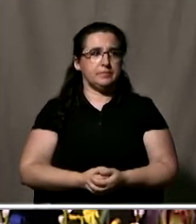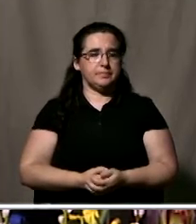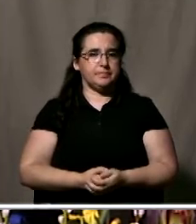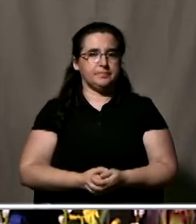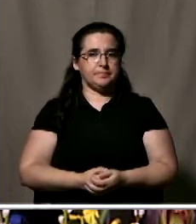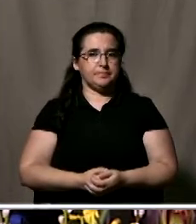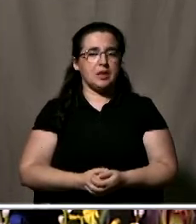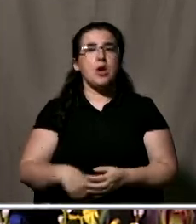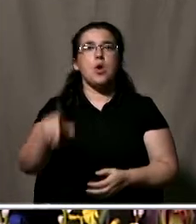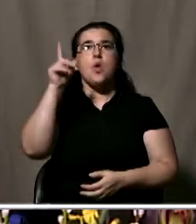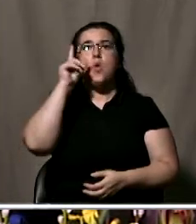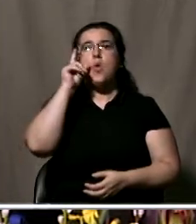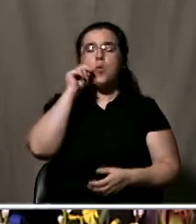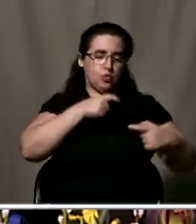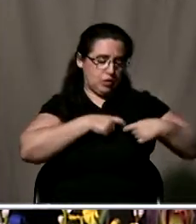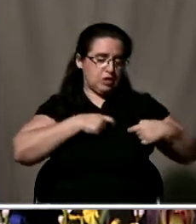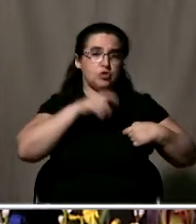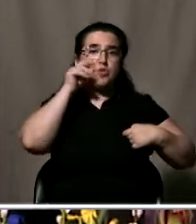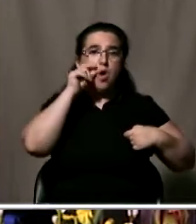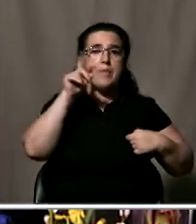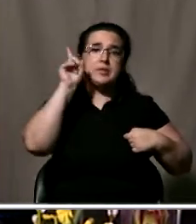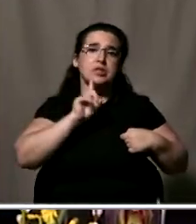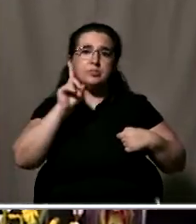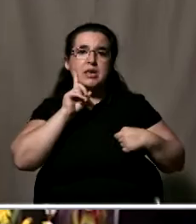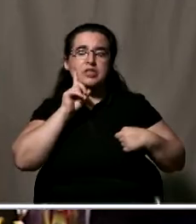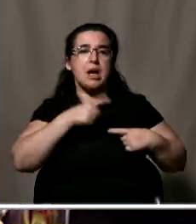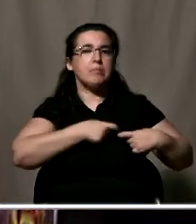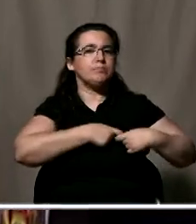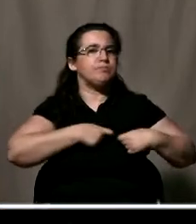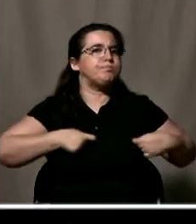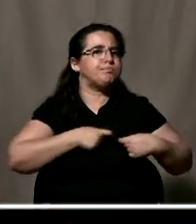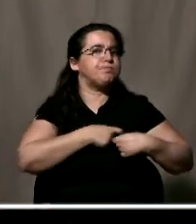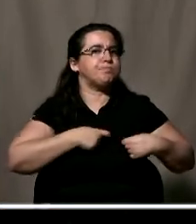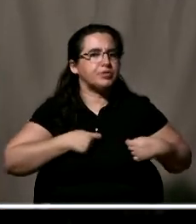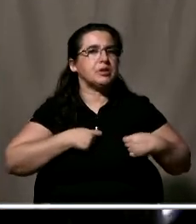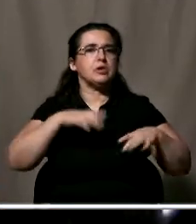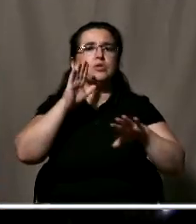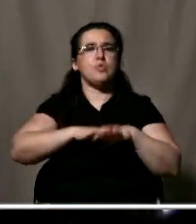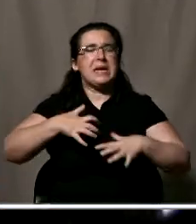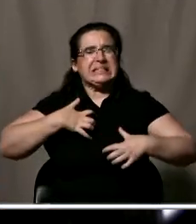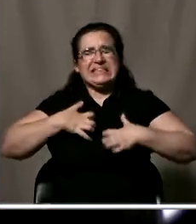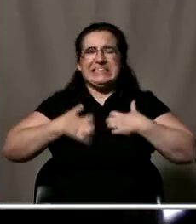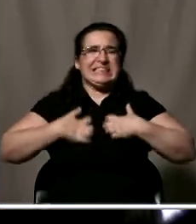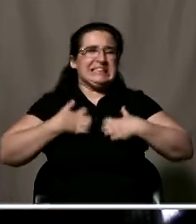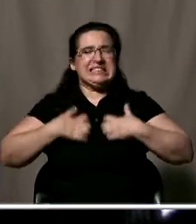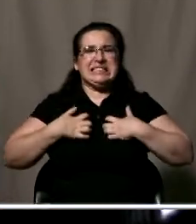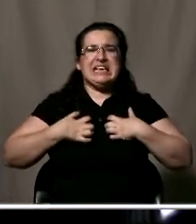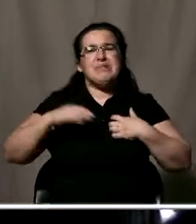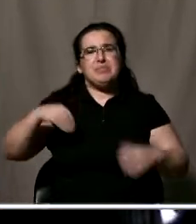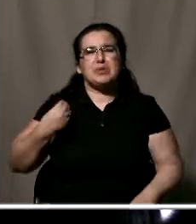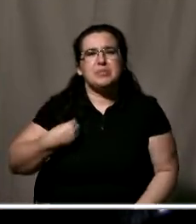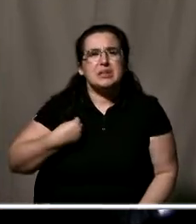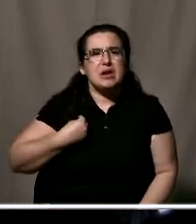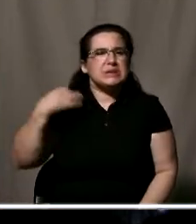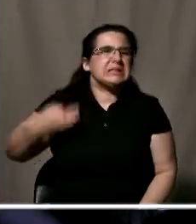for fear. Os corações dos homens, corações das mulheres que falham. They are so stressed out in worry. Eles são